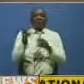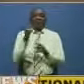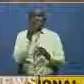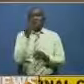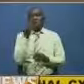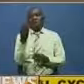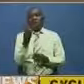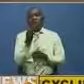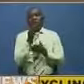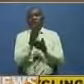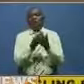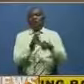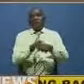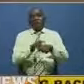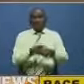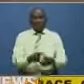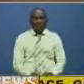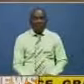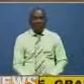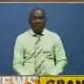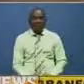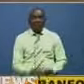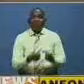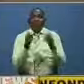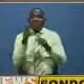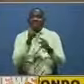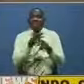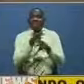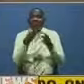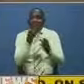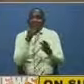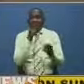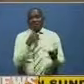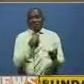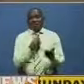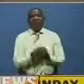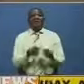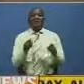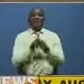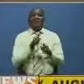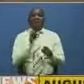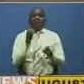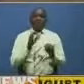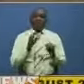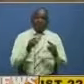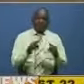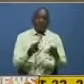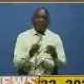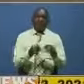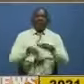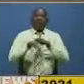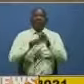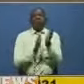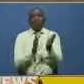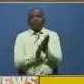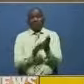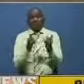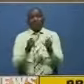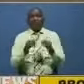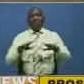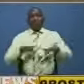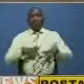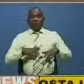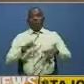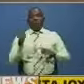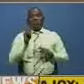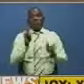that they have around that enclave, to assist us in that regard. And we are taking opportunity about the basic schools that are currently on holidays to